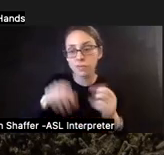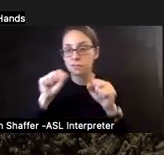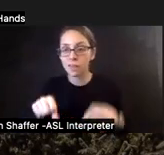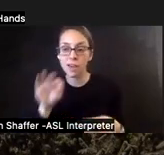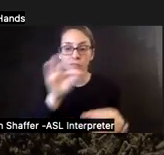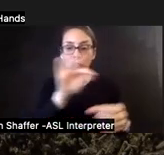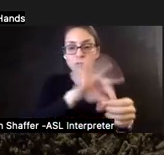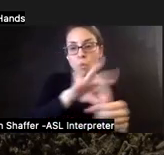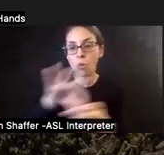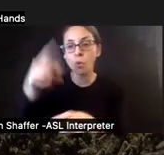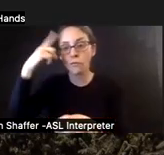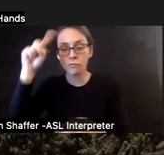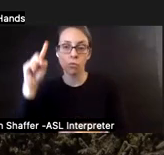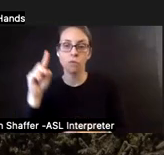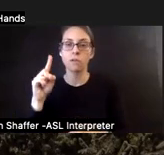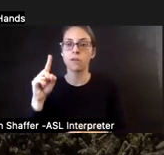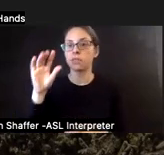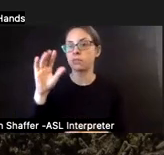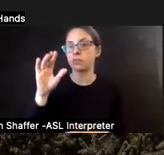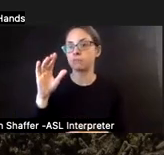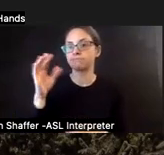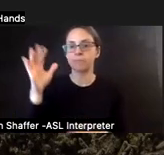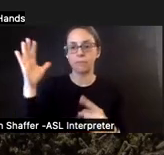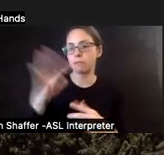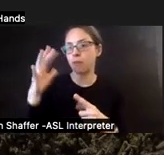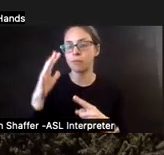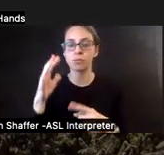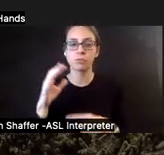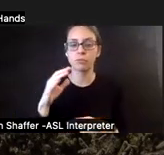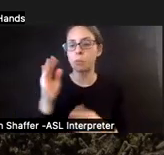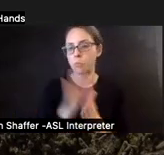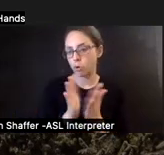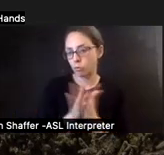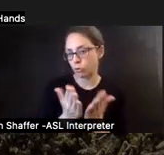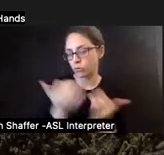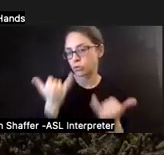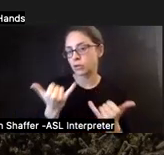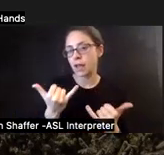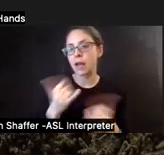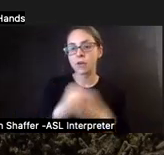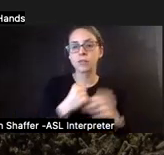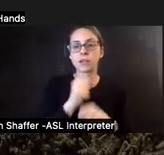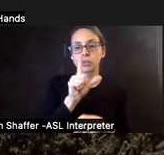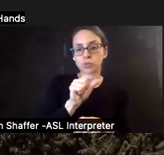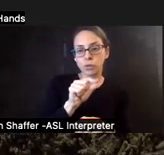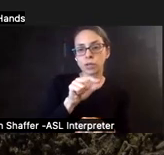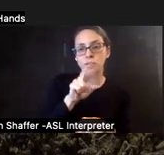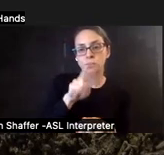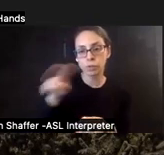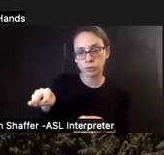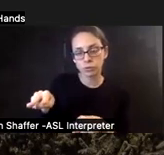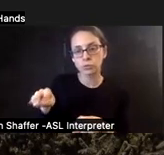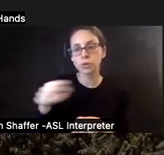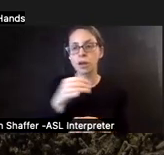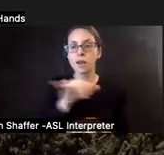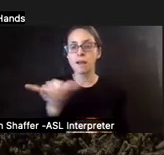on that finalist selection. So for the year, the academic year of 2022-2023, we have Under a